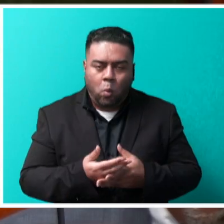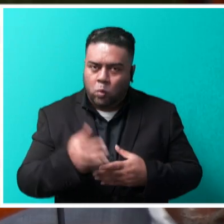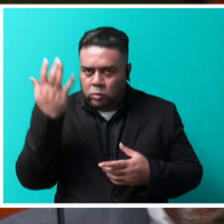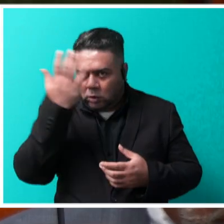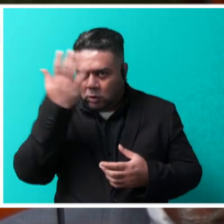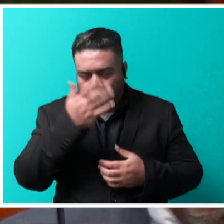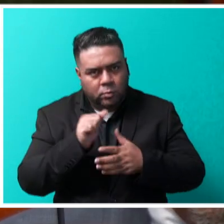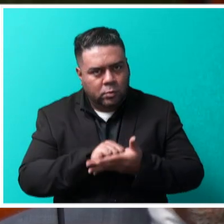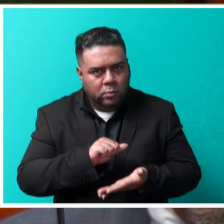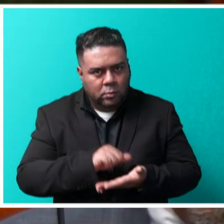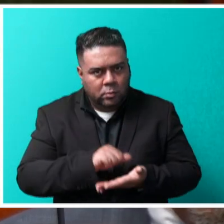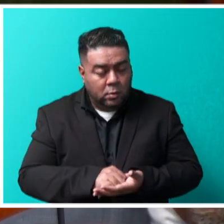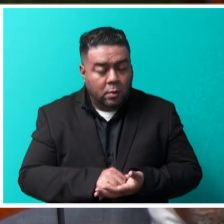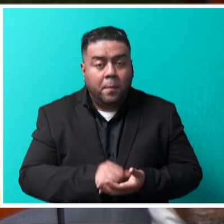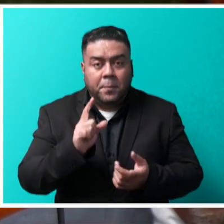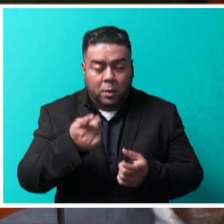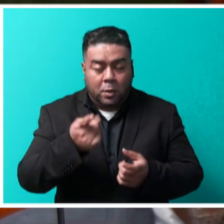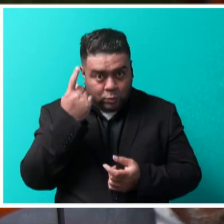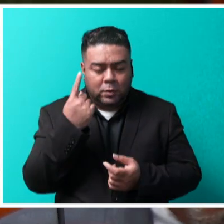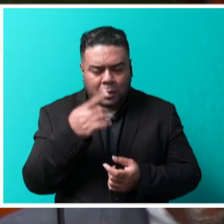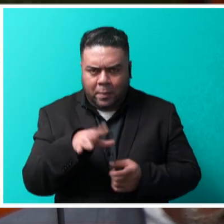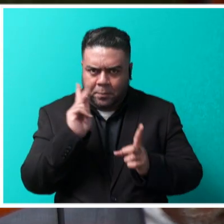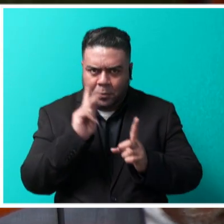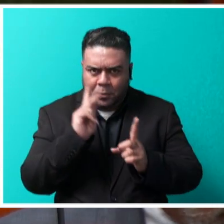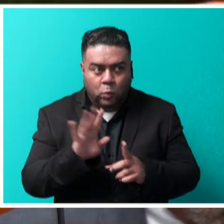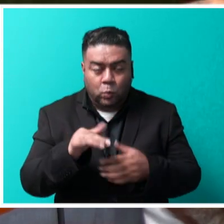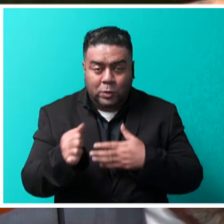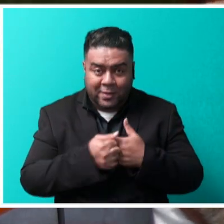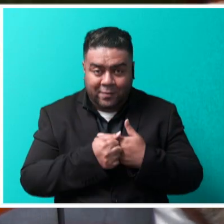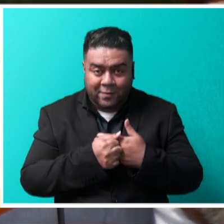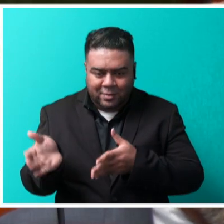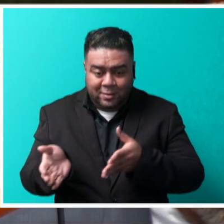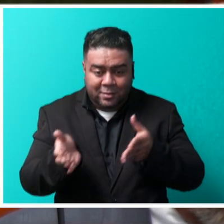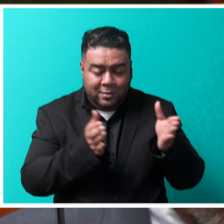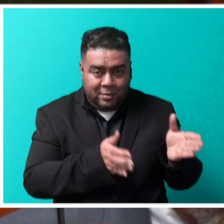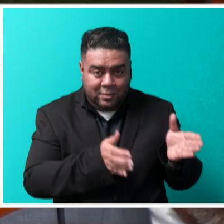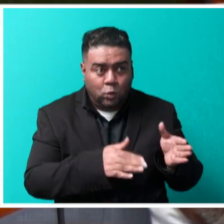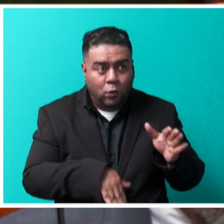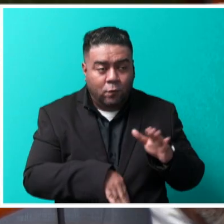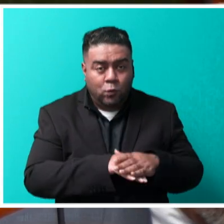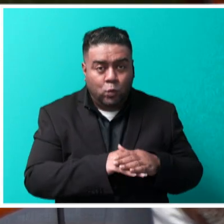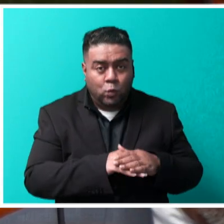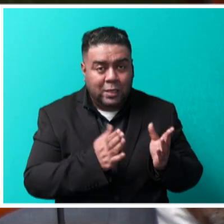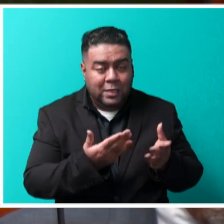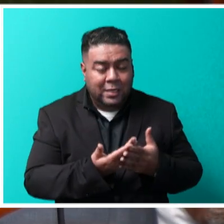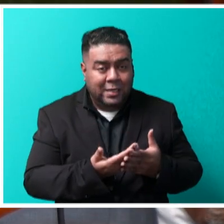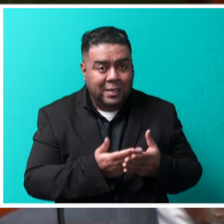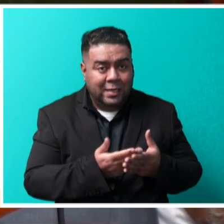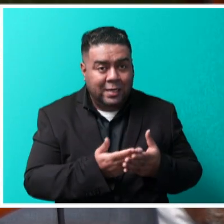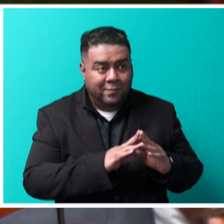hazards. Recognizing this as an urgent priority, we safely relocated the residents to a fully renovated interim